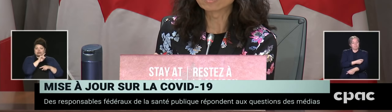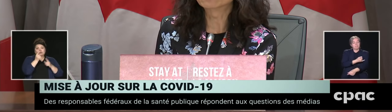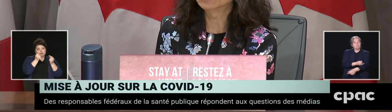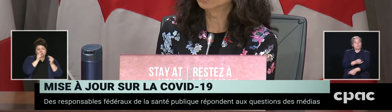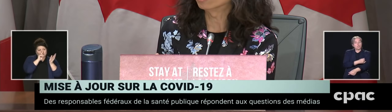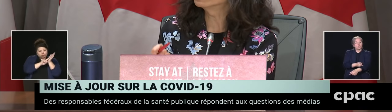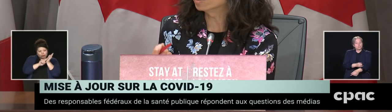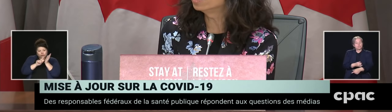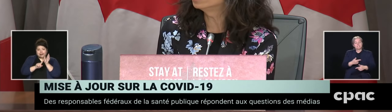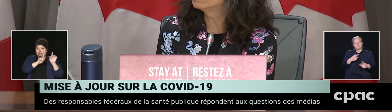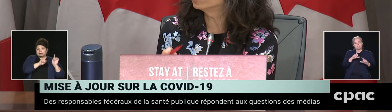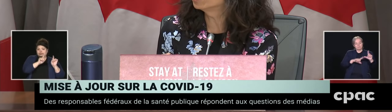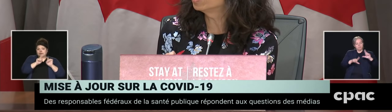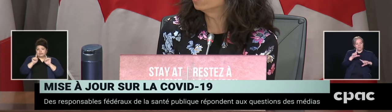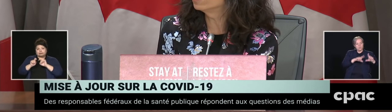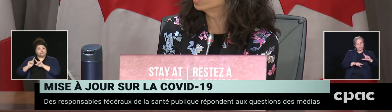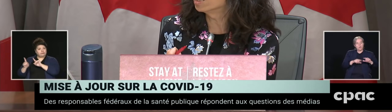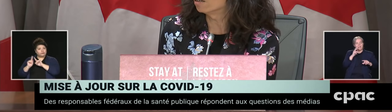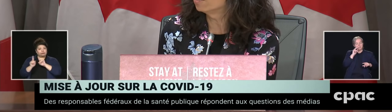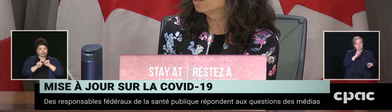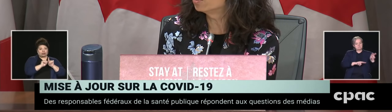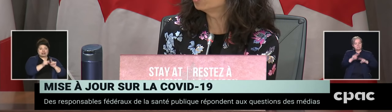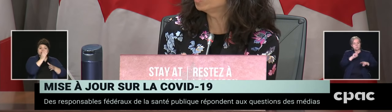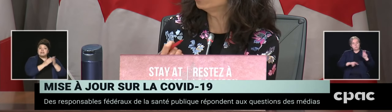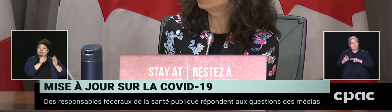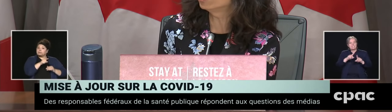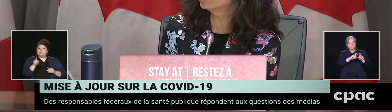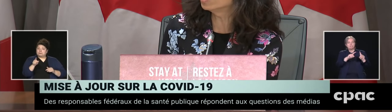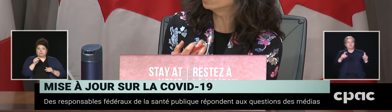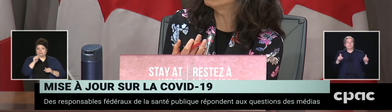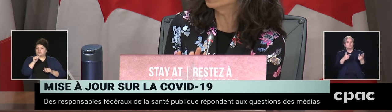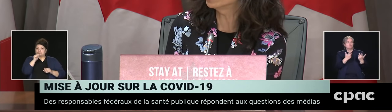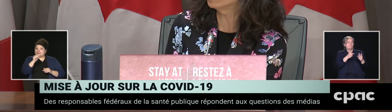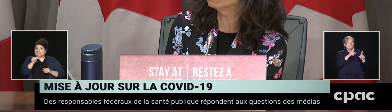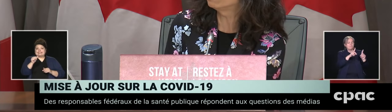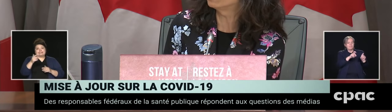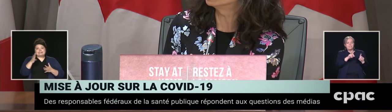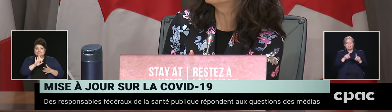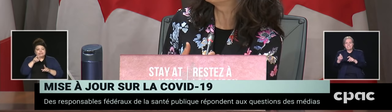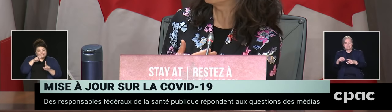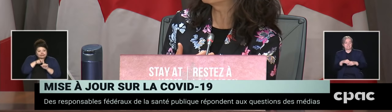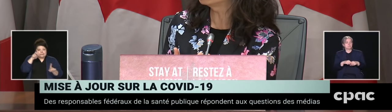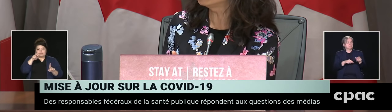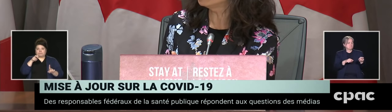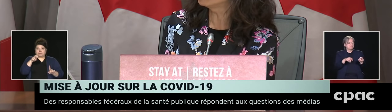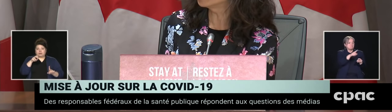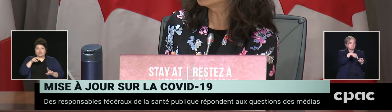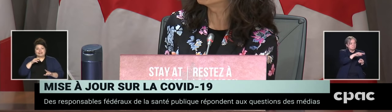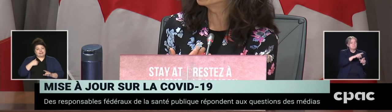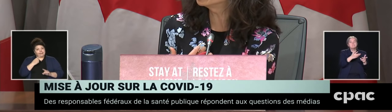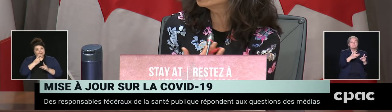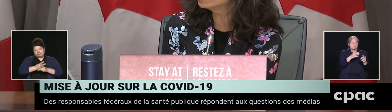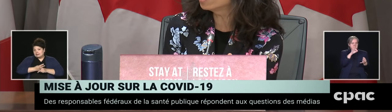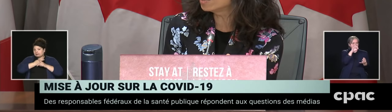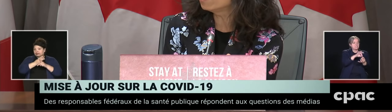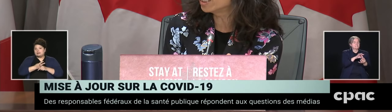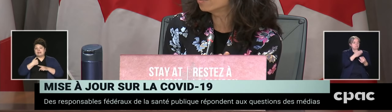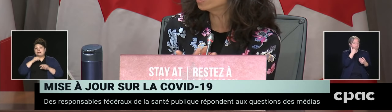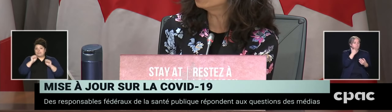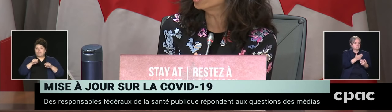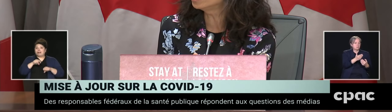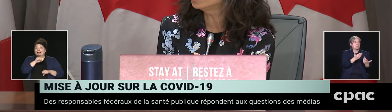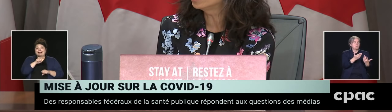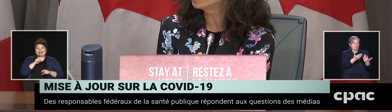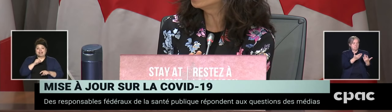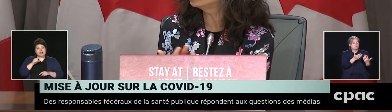a lot of them are not sensitive or specific enough, which means you could, in fact, get false positives where someone thinks they may